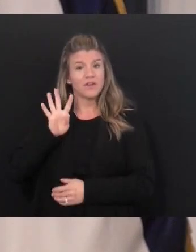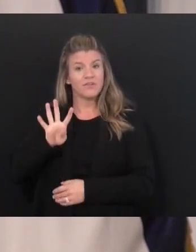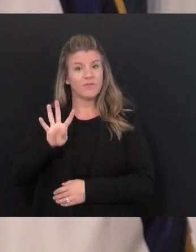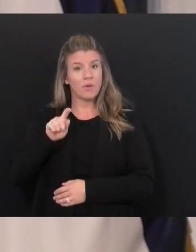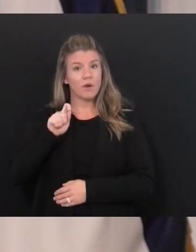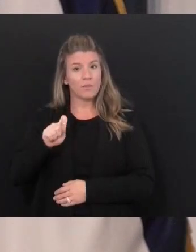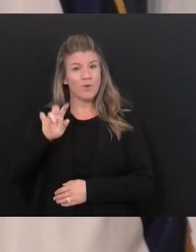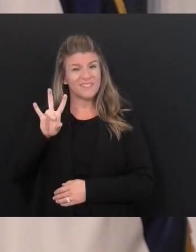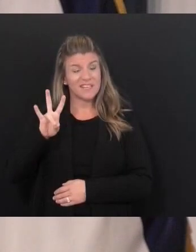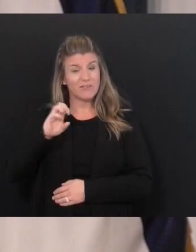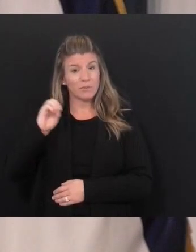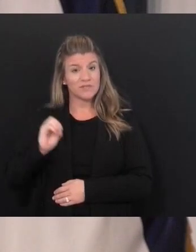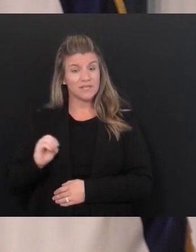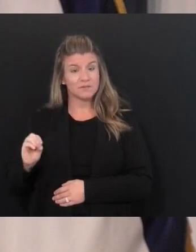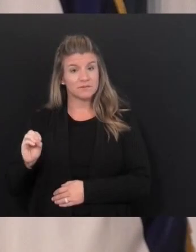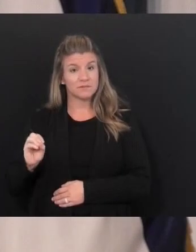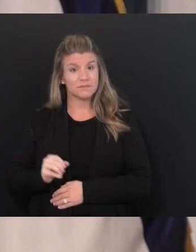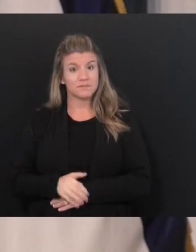4.7%.